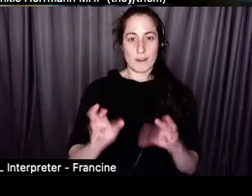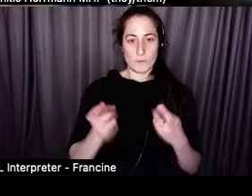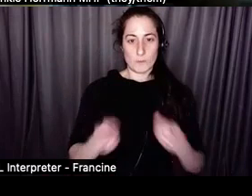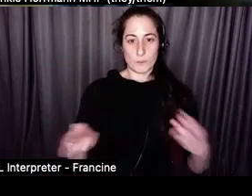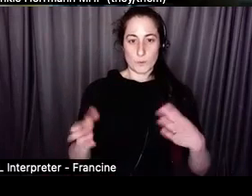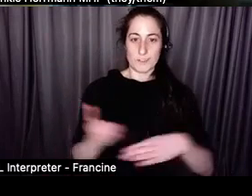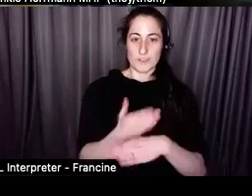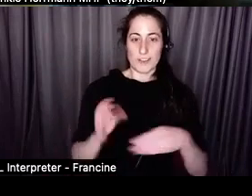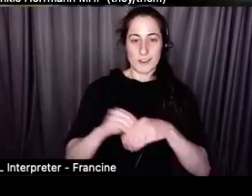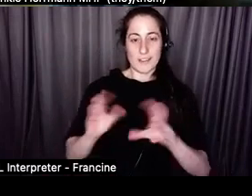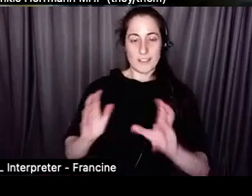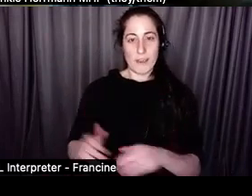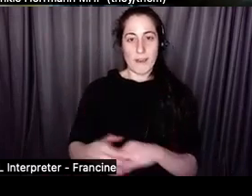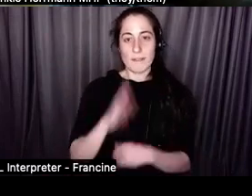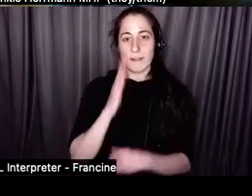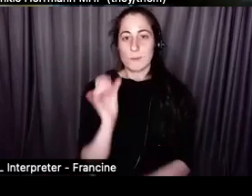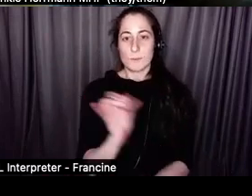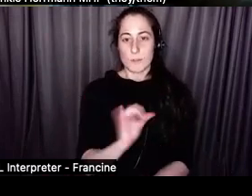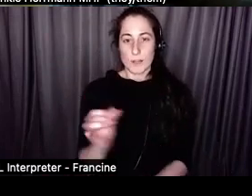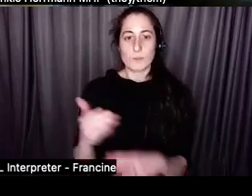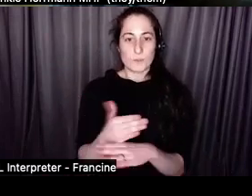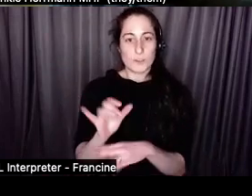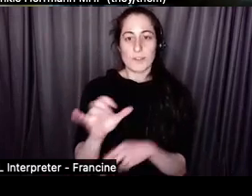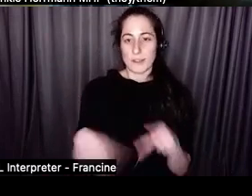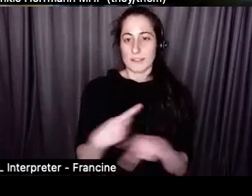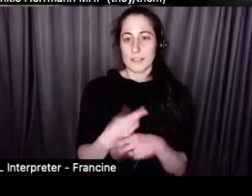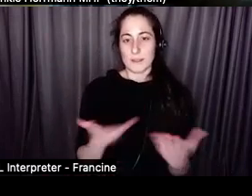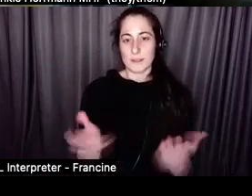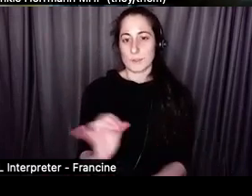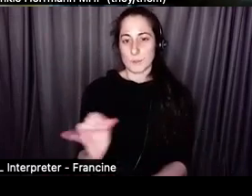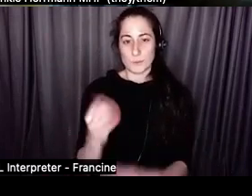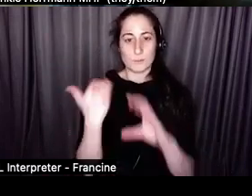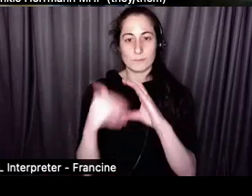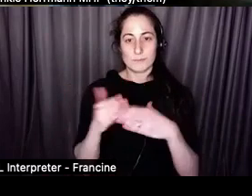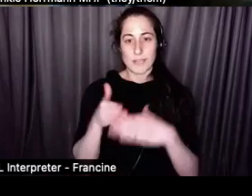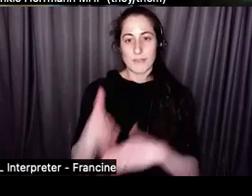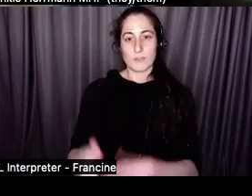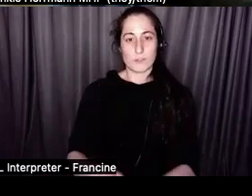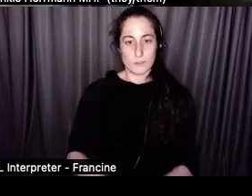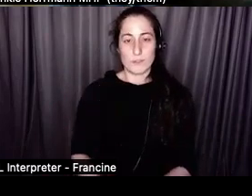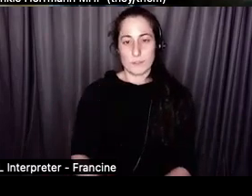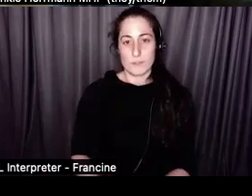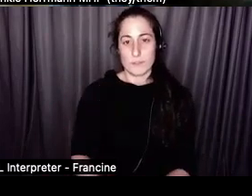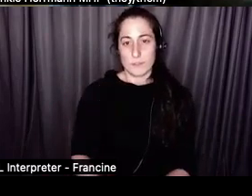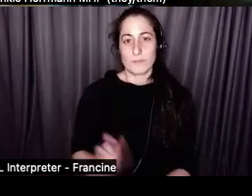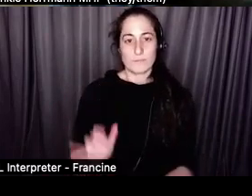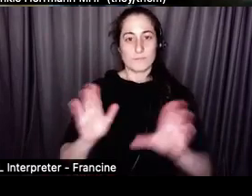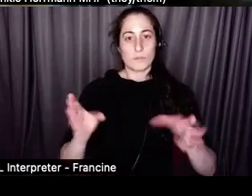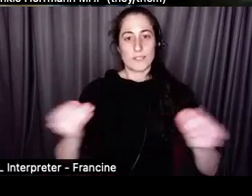we're also going to share things like this are great to send out via email afterwards. So I think that's a great solution.